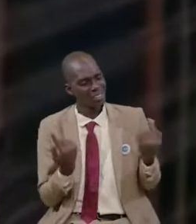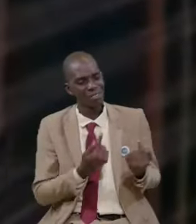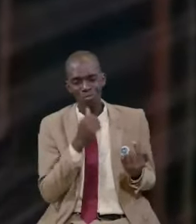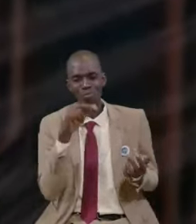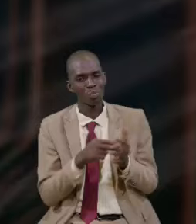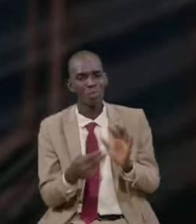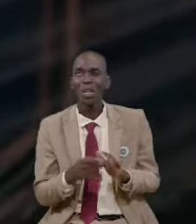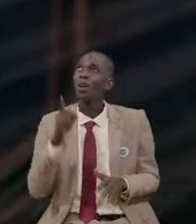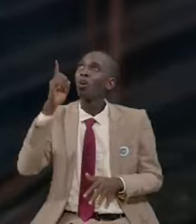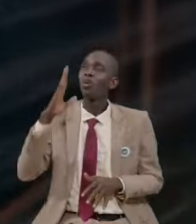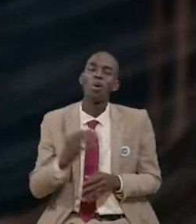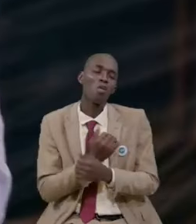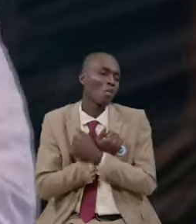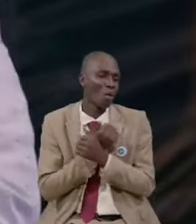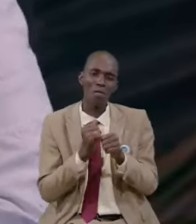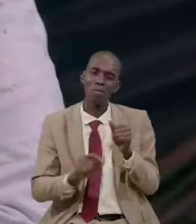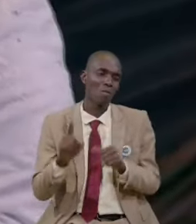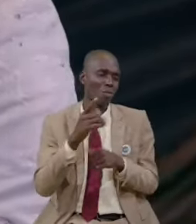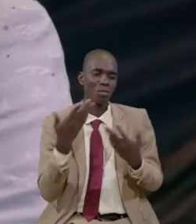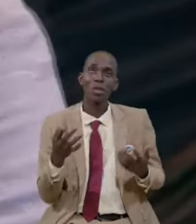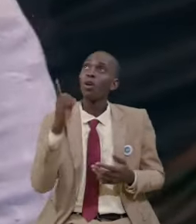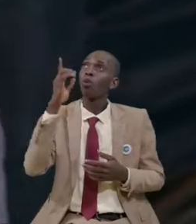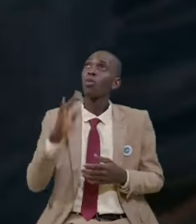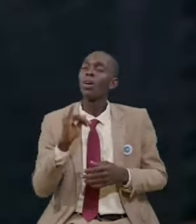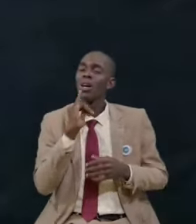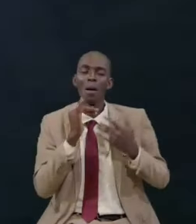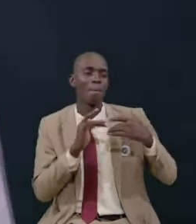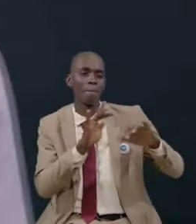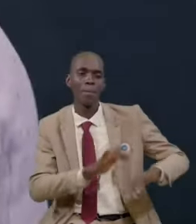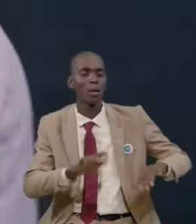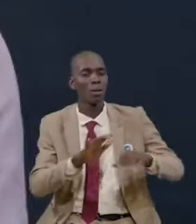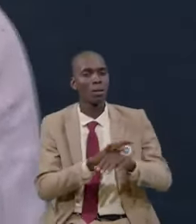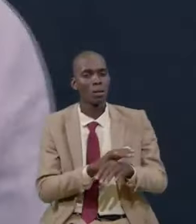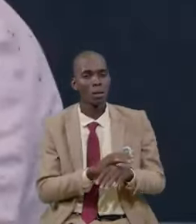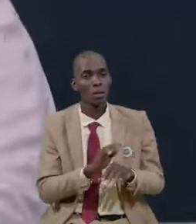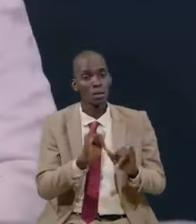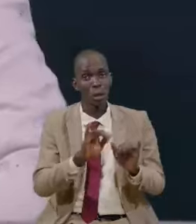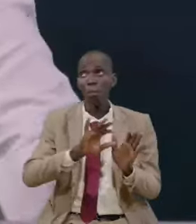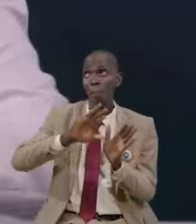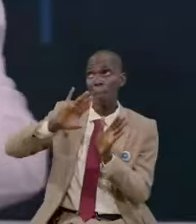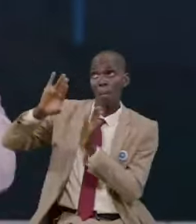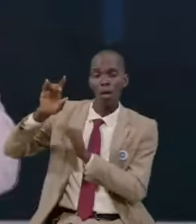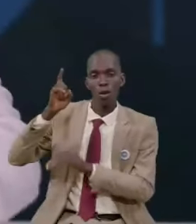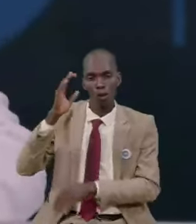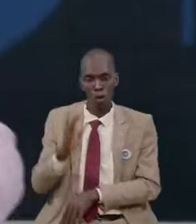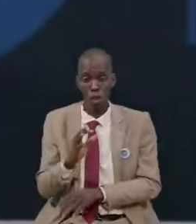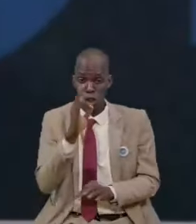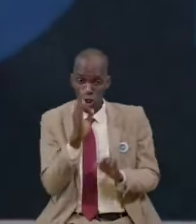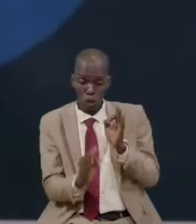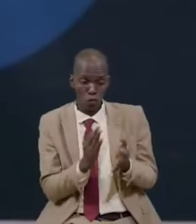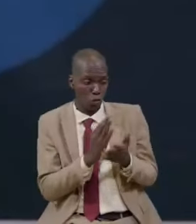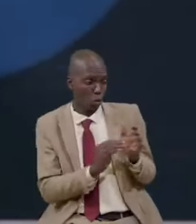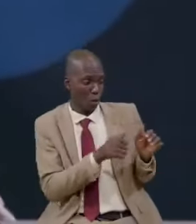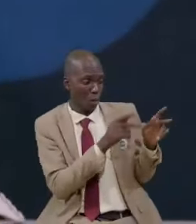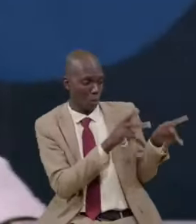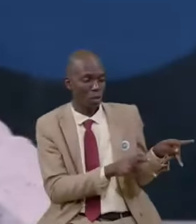us. If anybody did that to you, and always did what will hurt you,